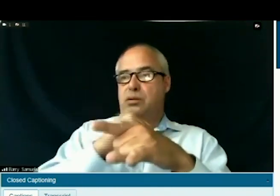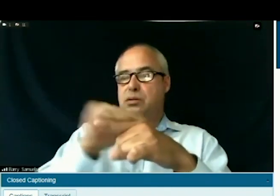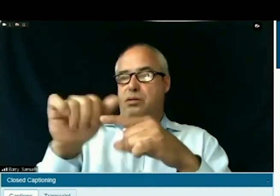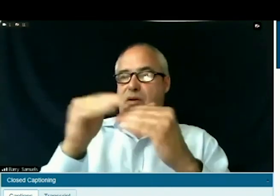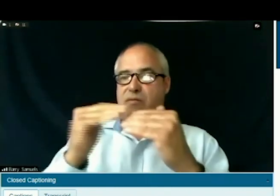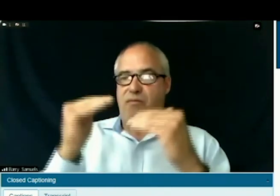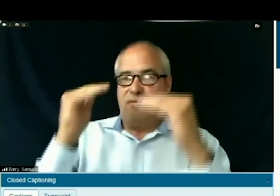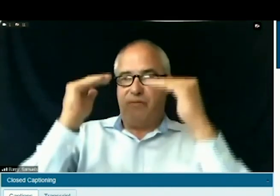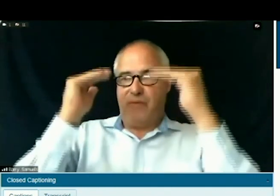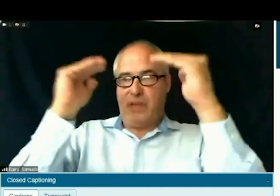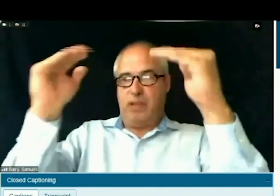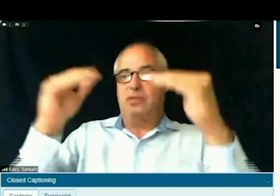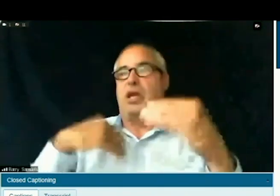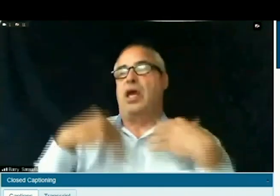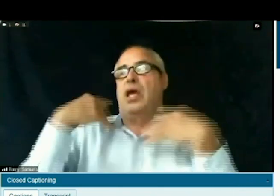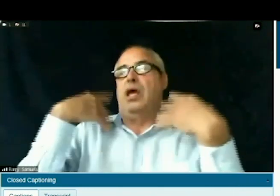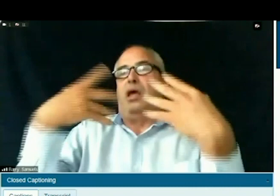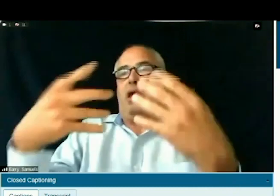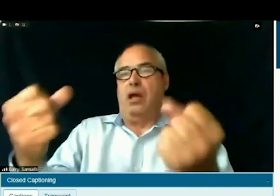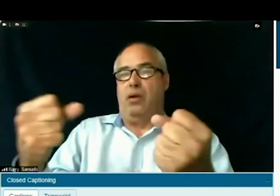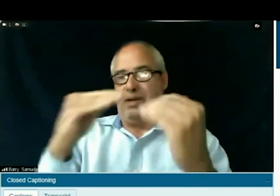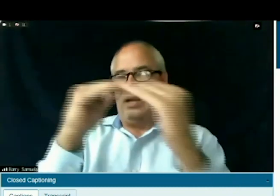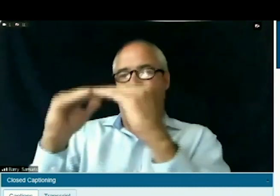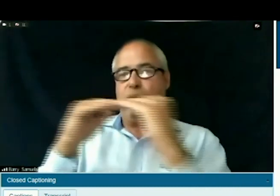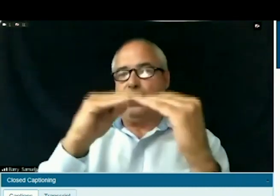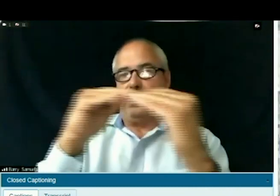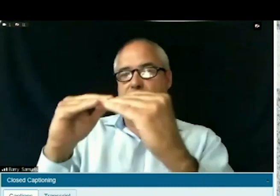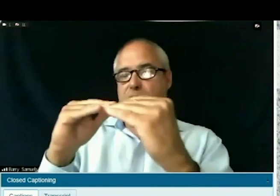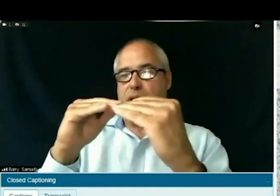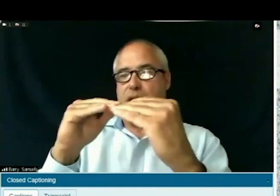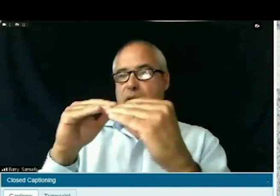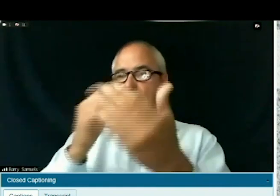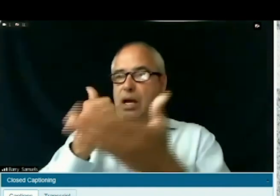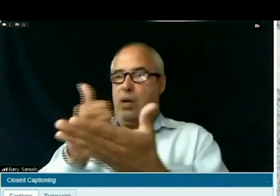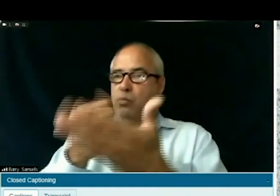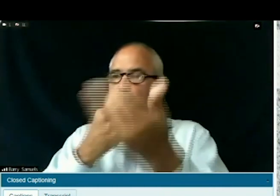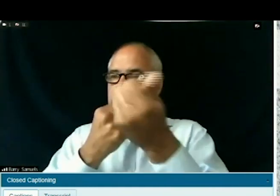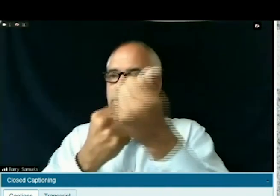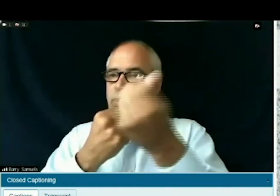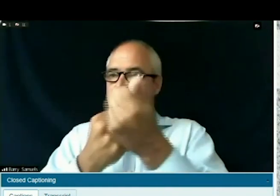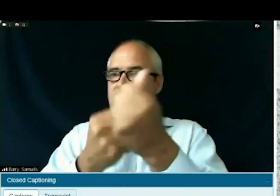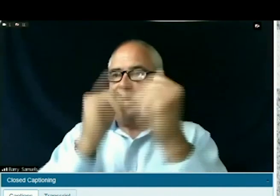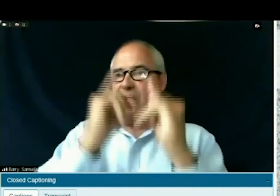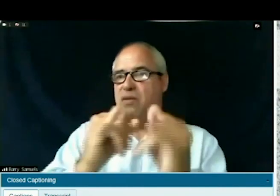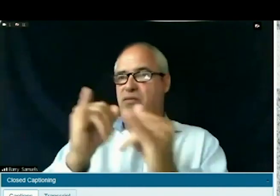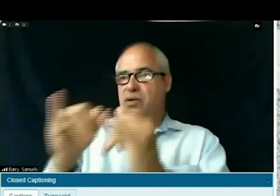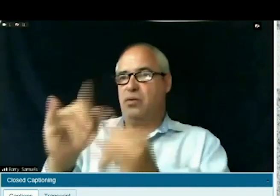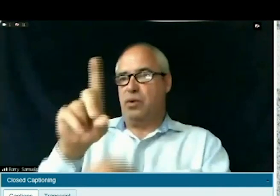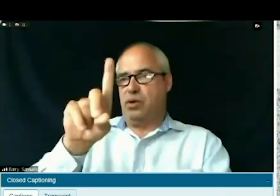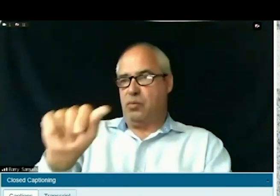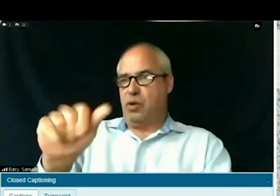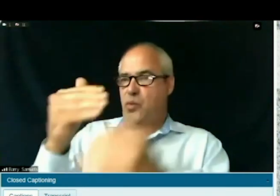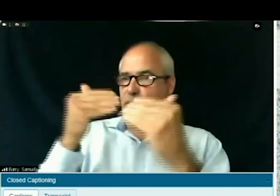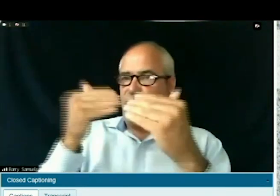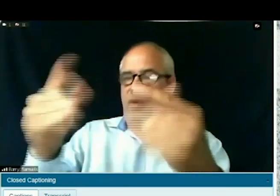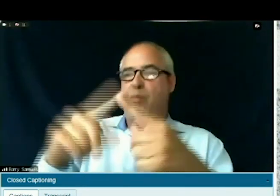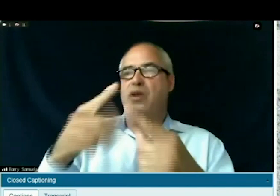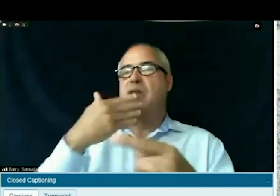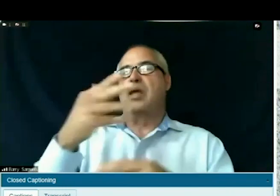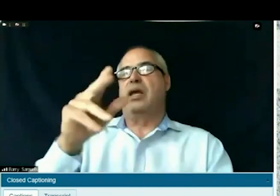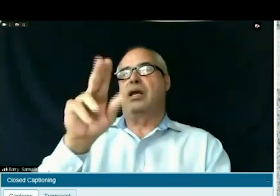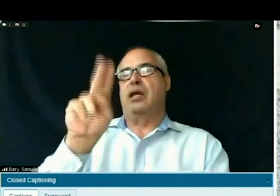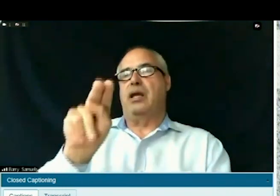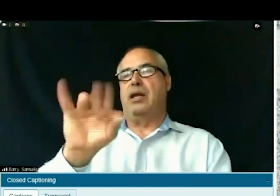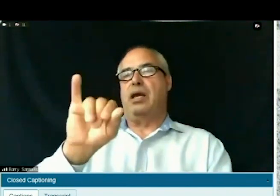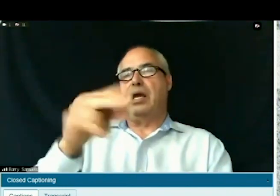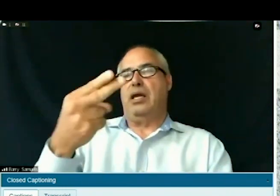equity and help support individuals with disabilities going forward. Before we hear from them, I would like to thank NIHCM's President and